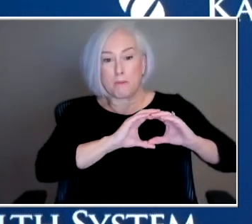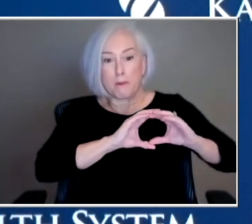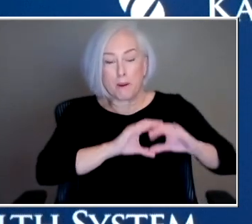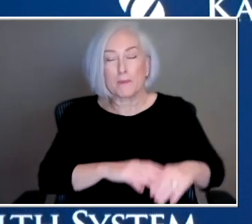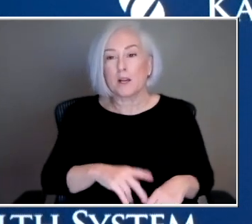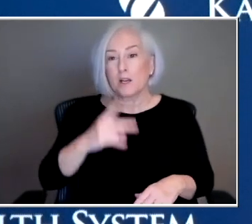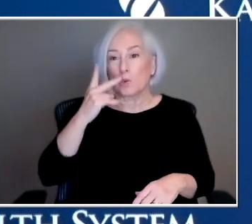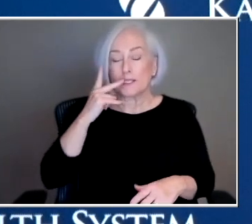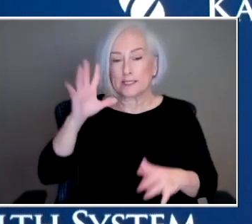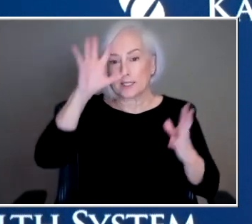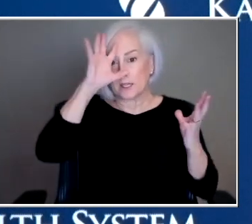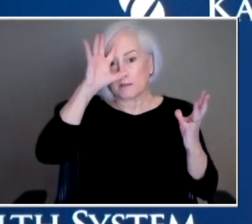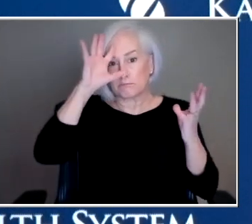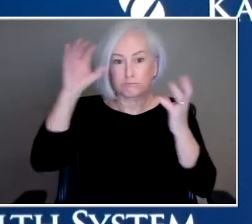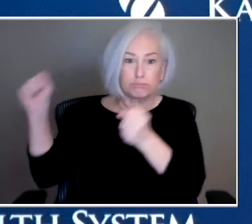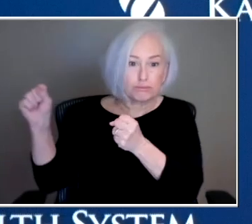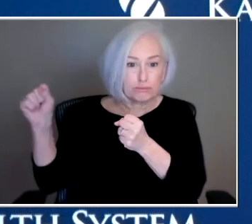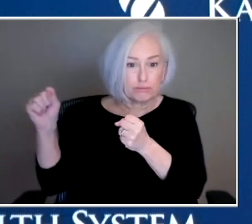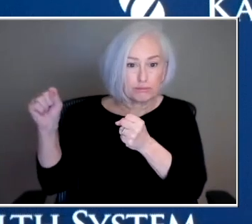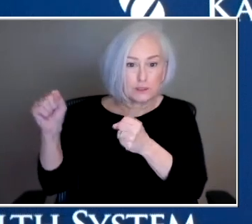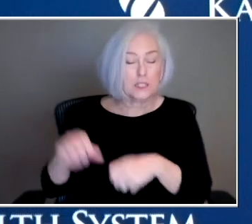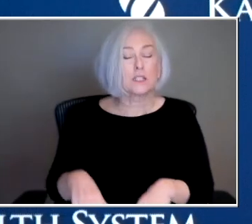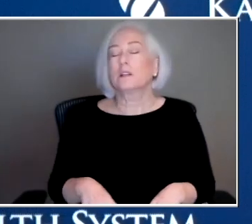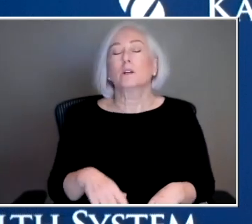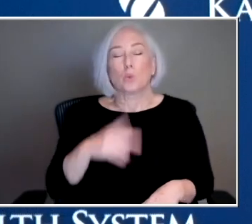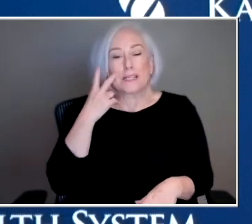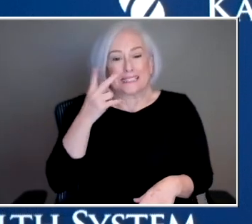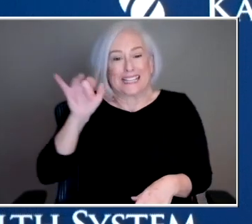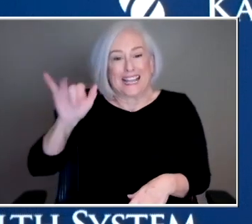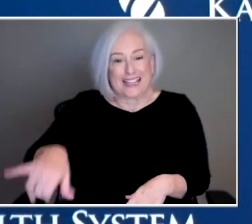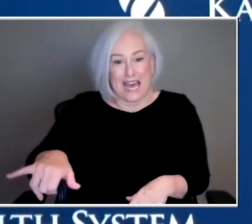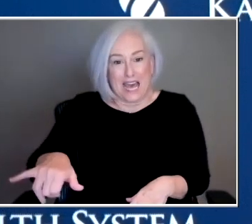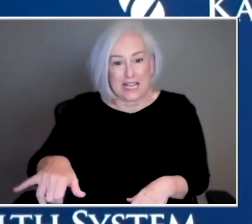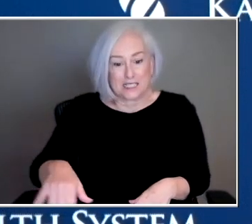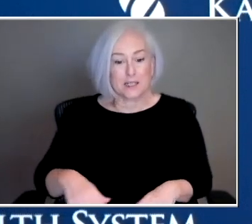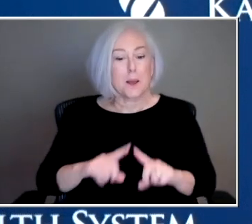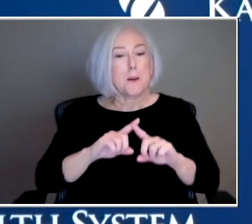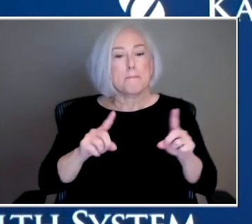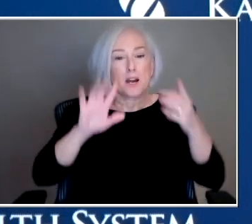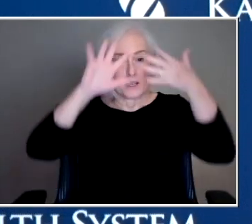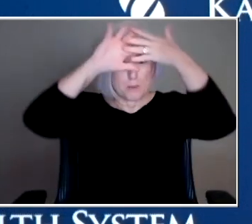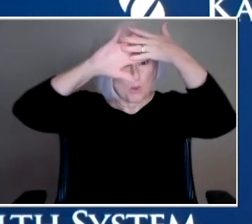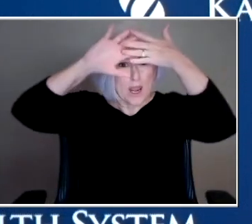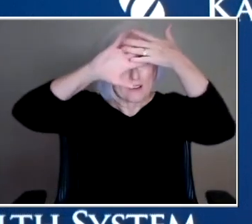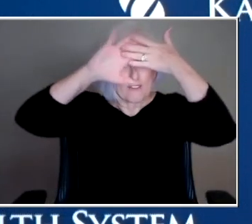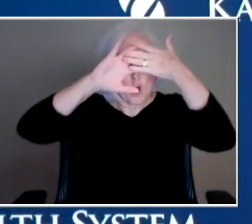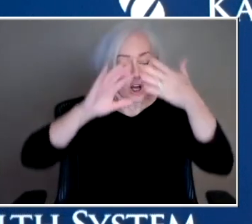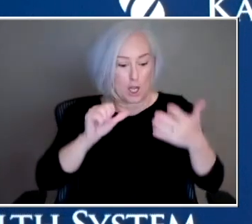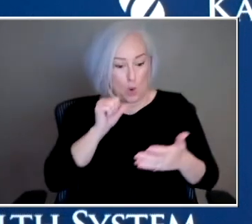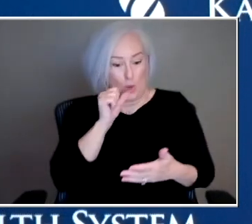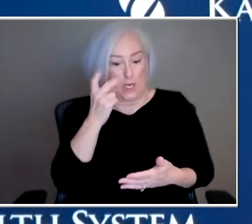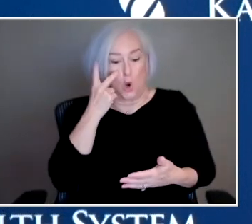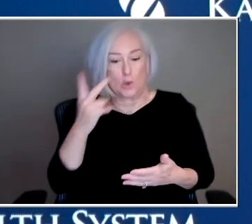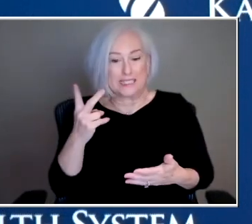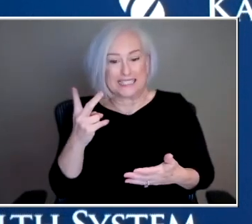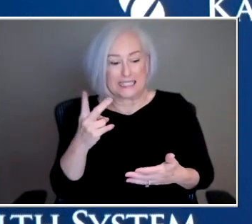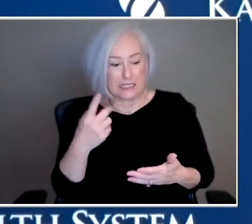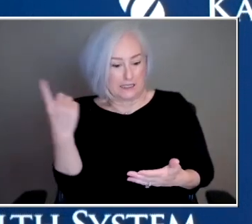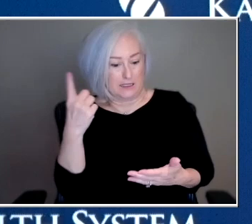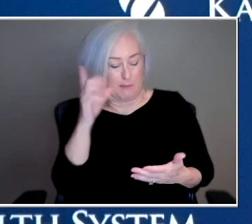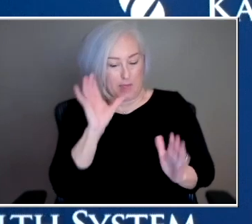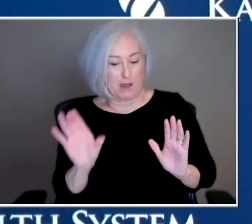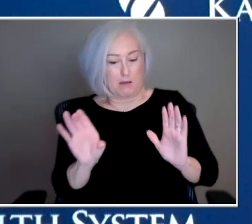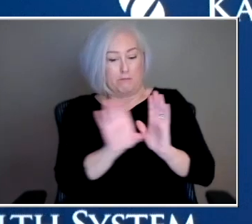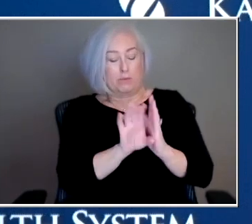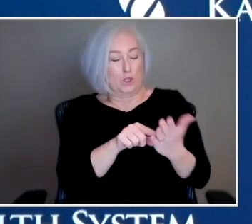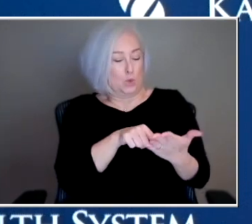or brain fog, we don't always see imaging studies that show differences. We don't always see changes that way.